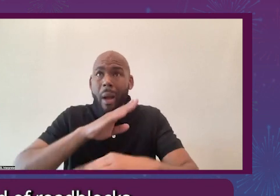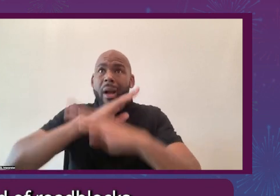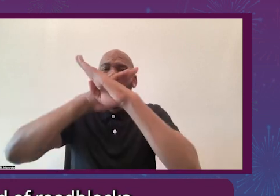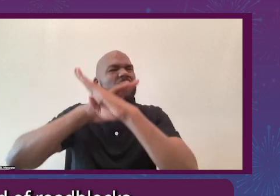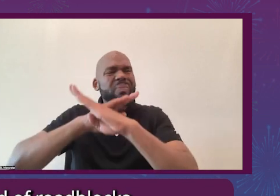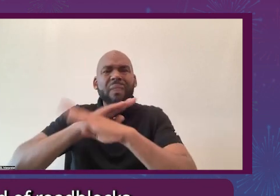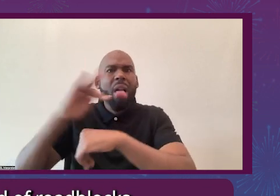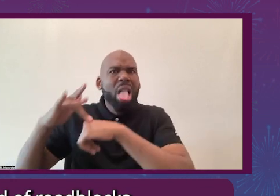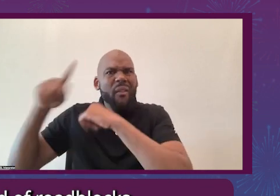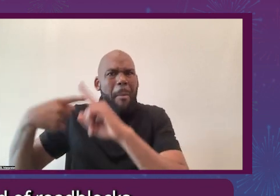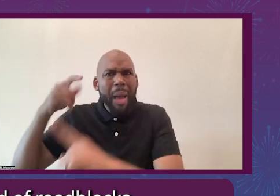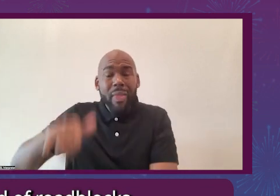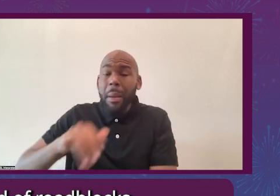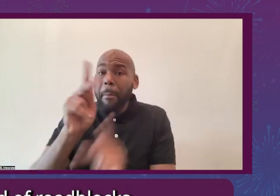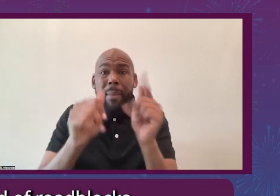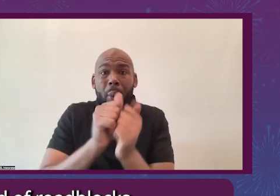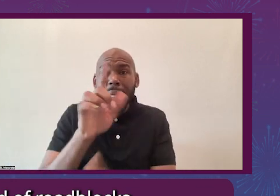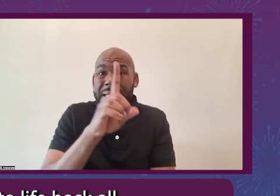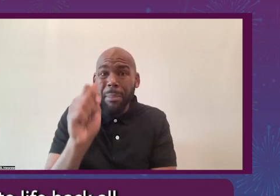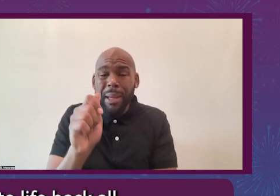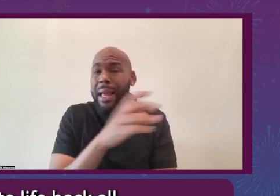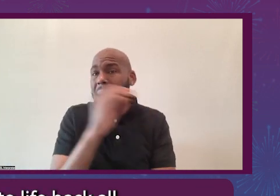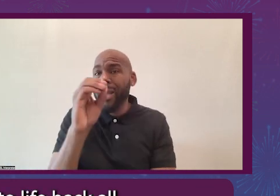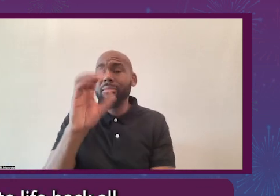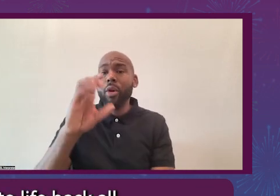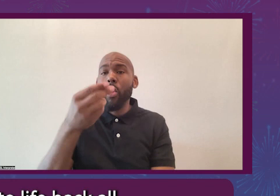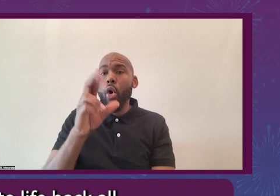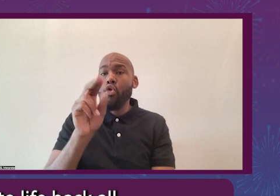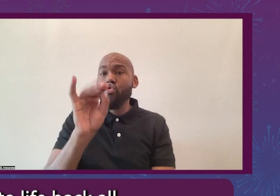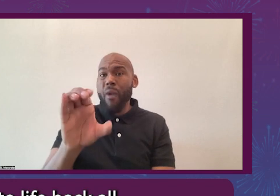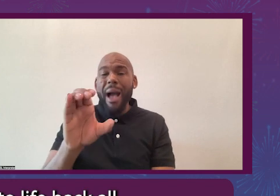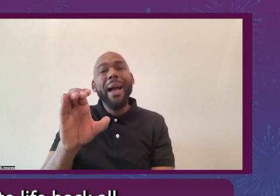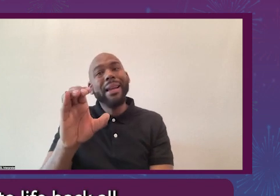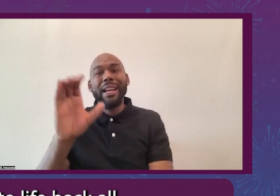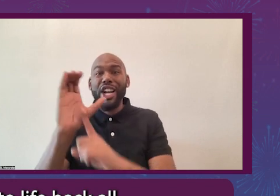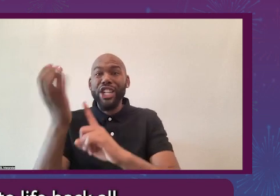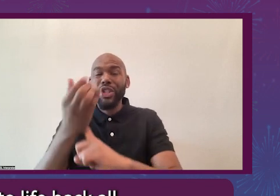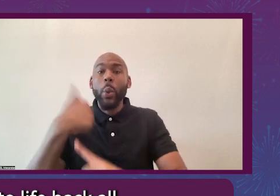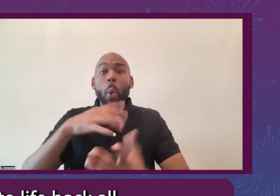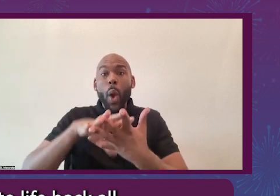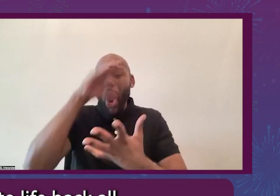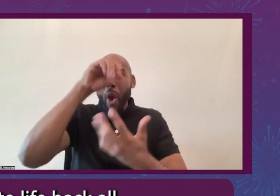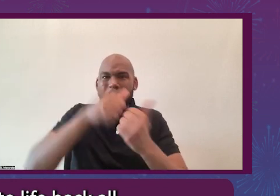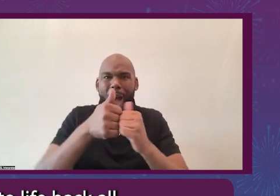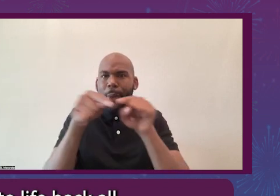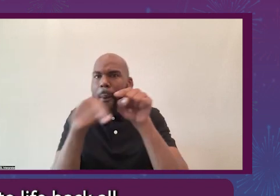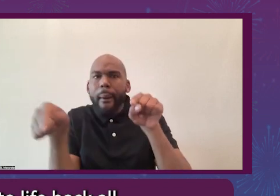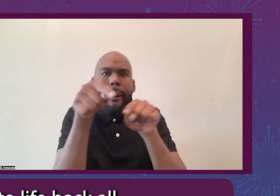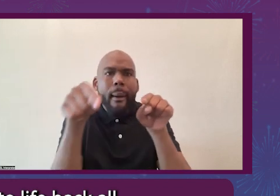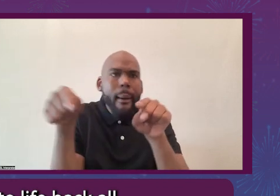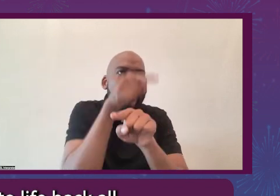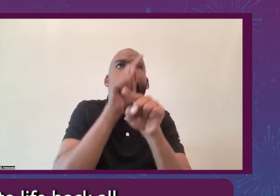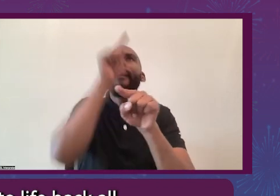kind of roadblocks, because individuals with disabilities or chronic conditions, we've learned how to life hack all the way around.